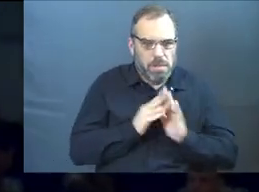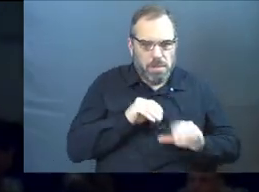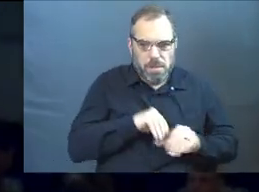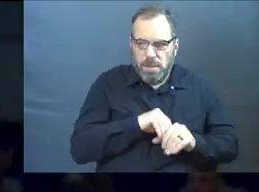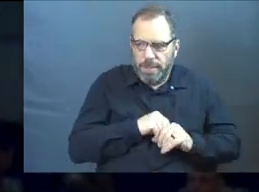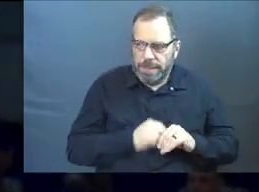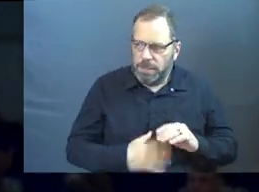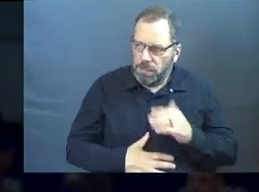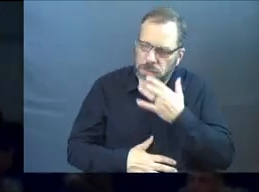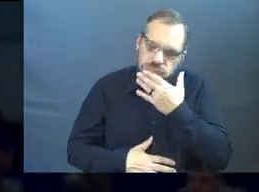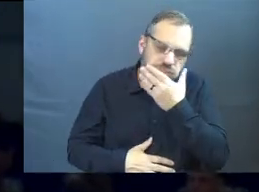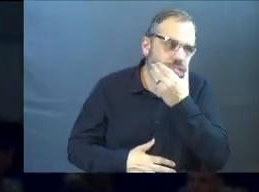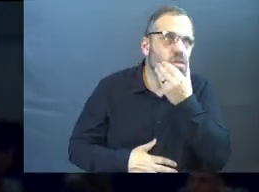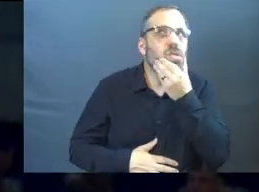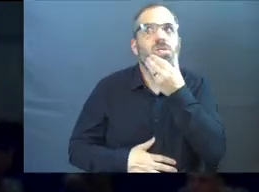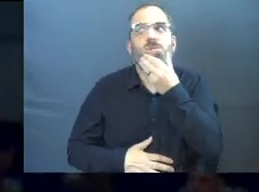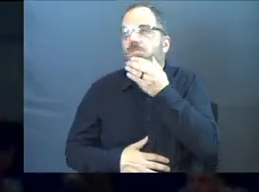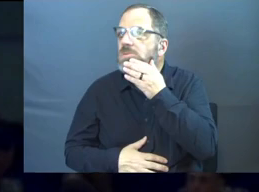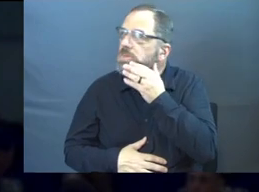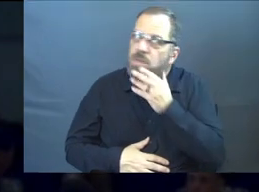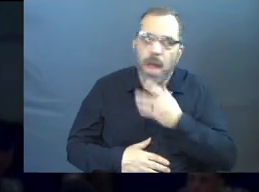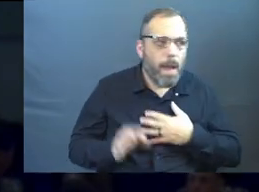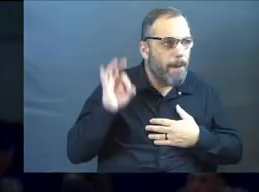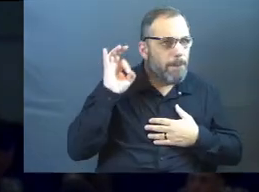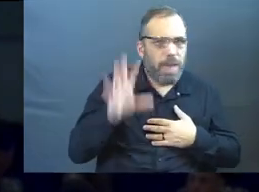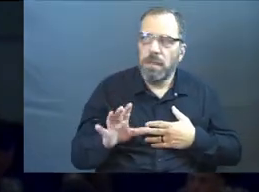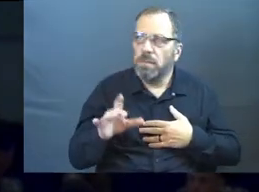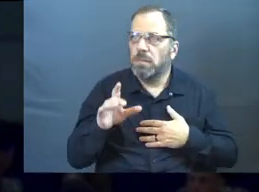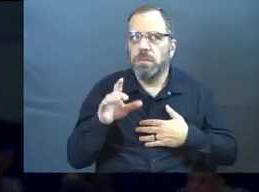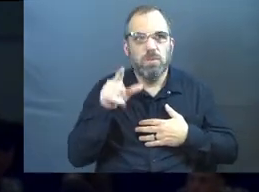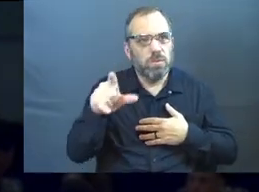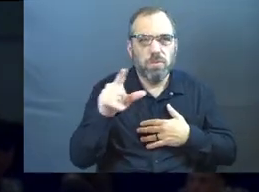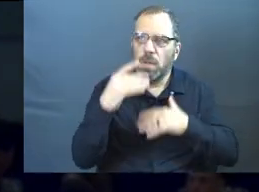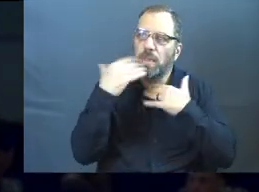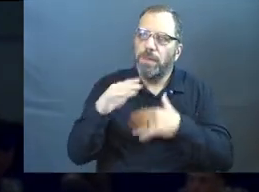inside. And you're like, Pastor, you are limiting my options.